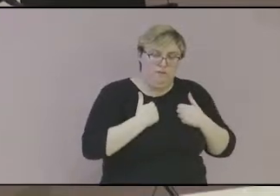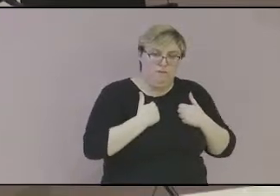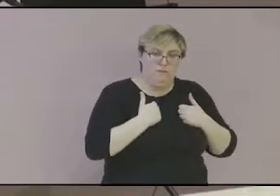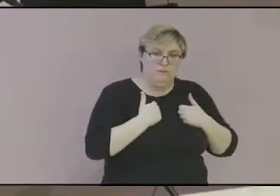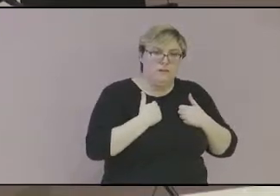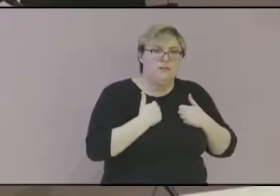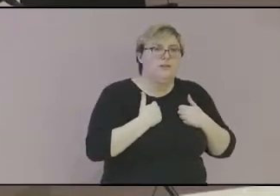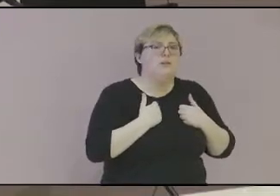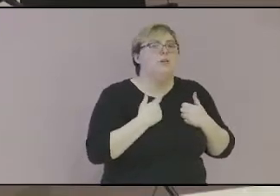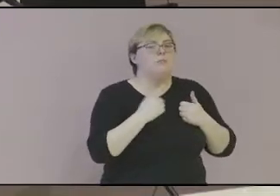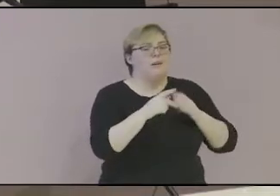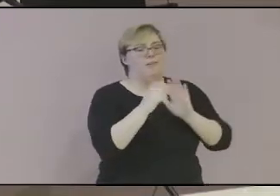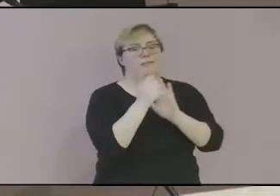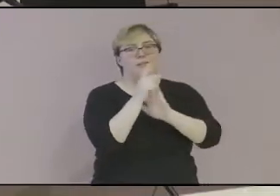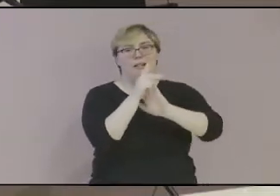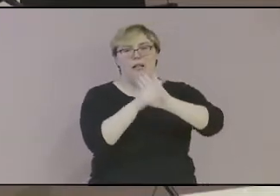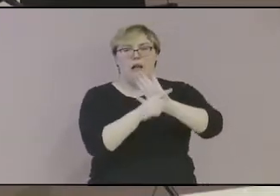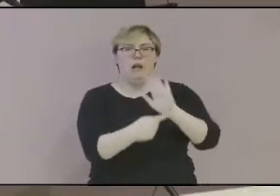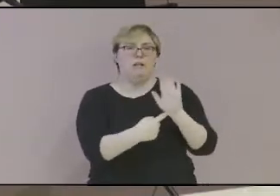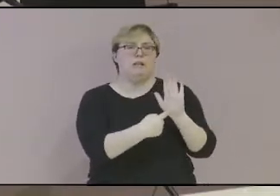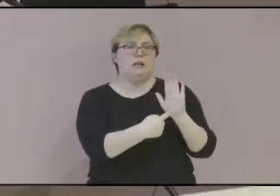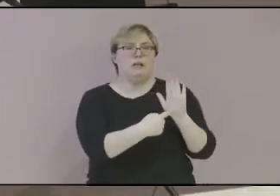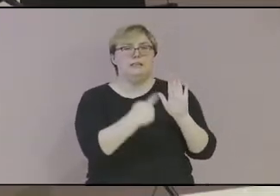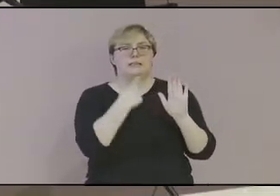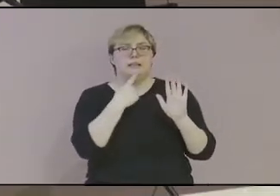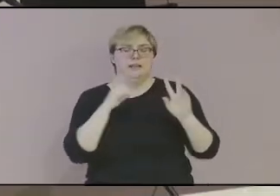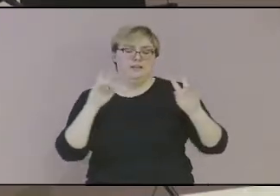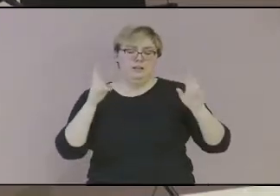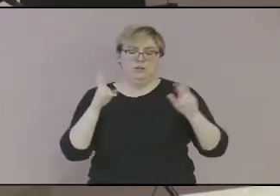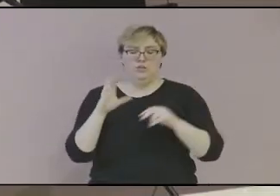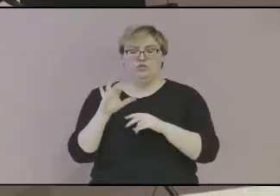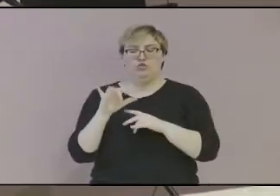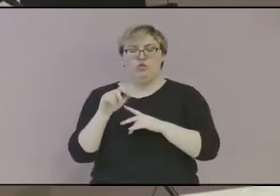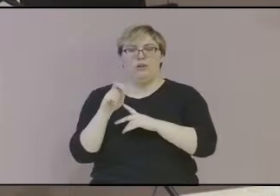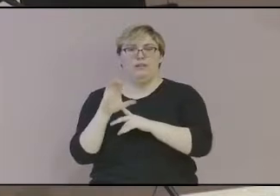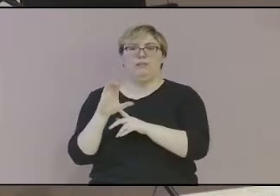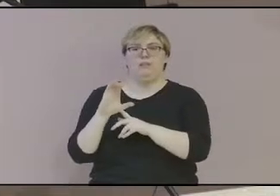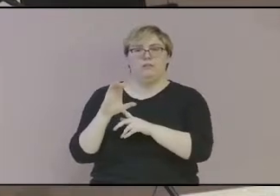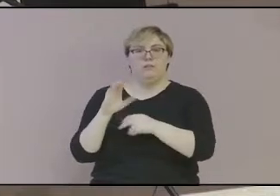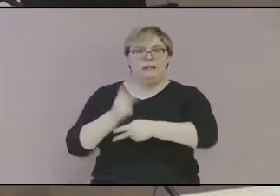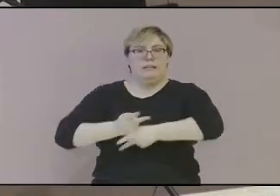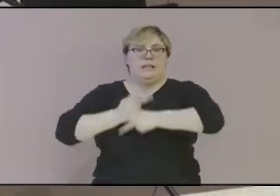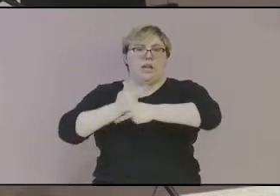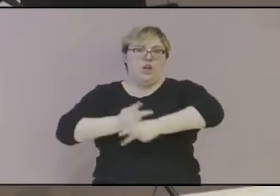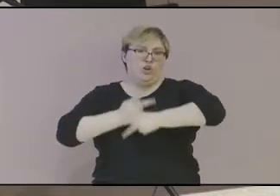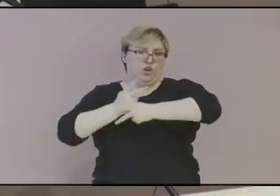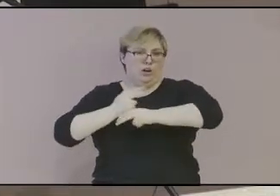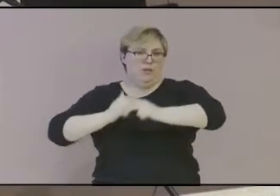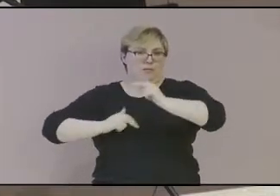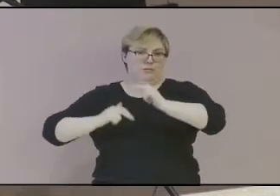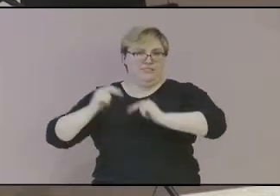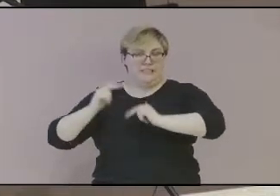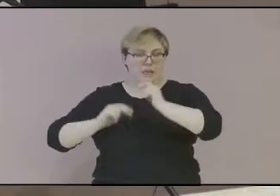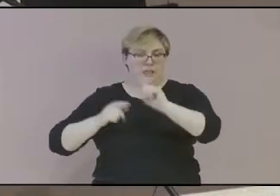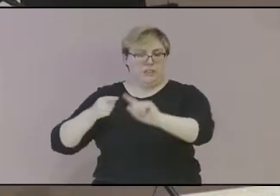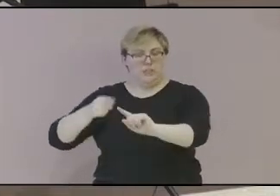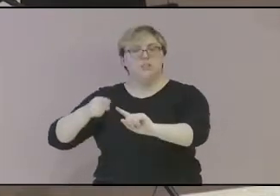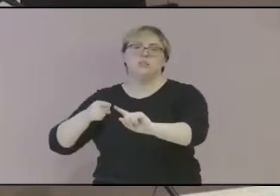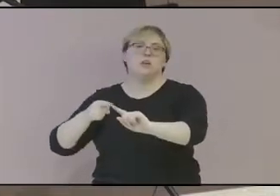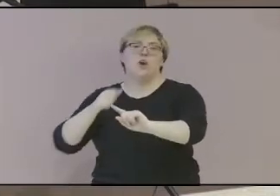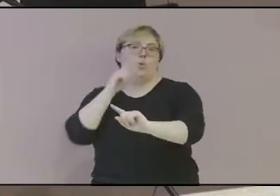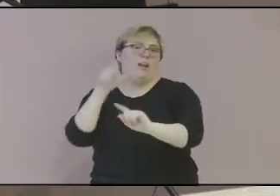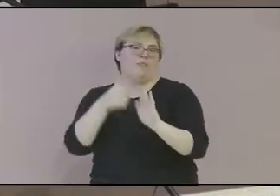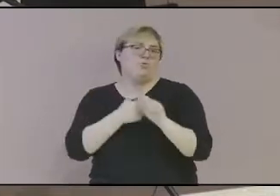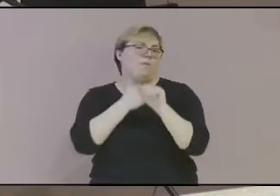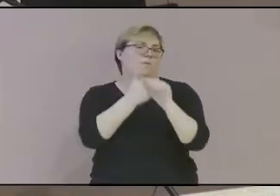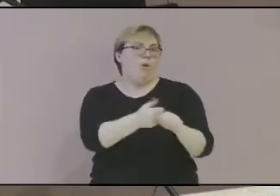chronic care facilities would, quote, not be subjected to these acute care guidelines. This is important because